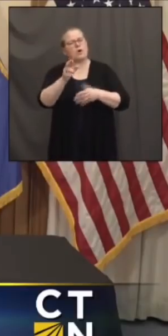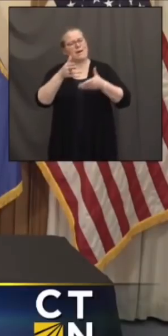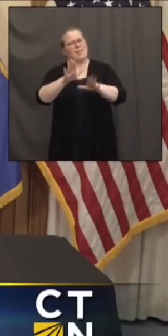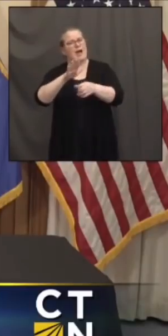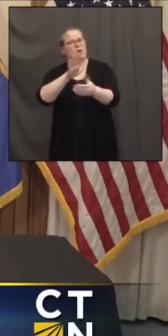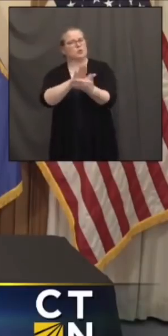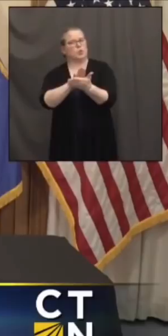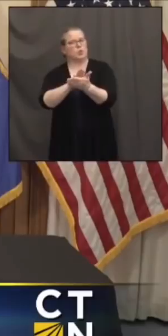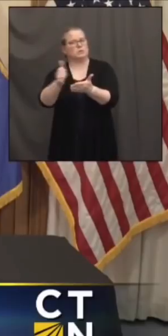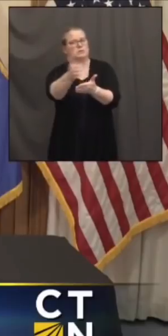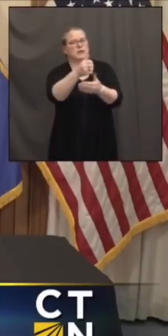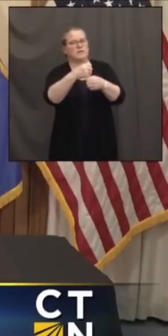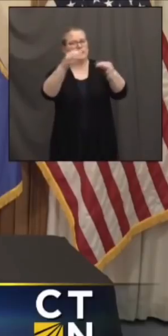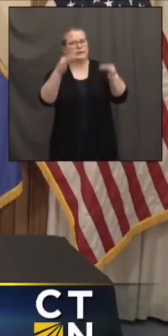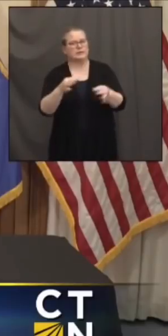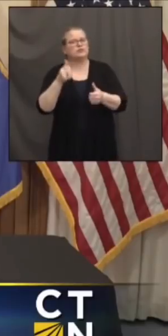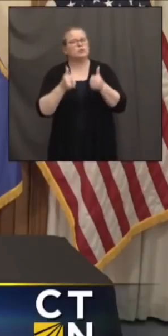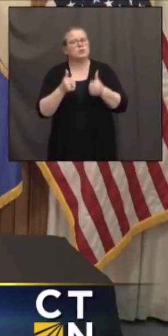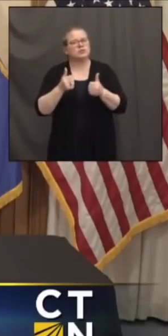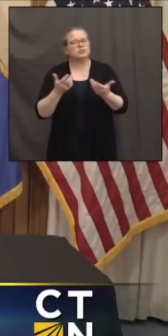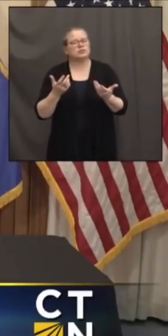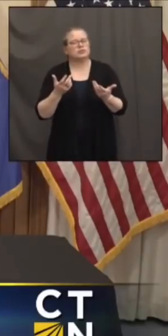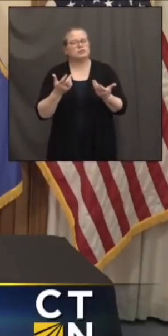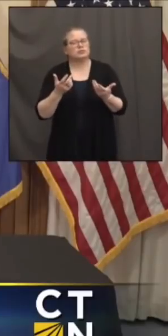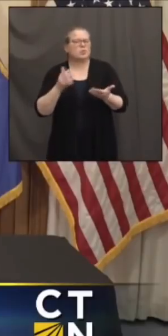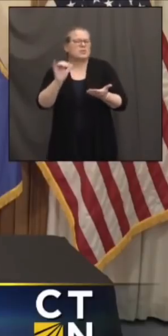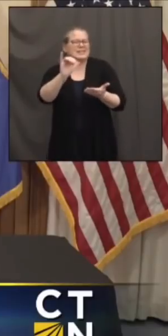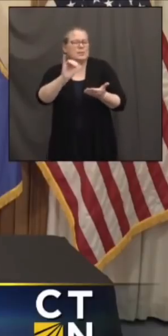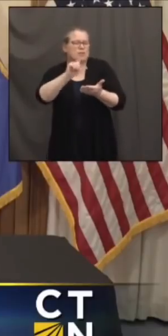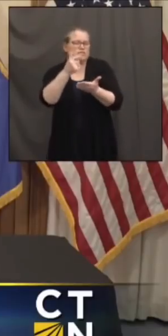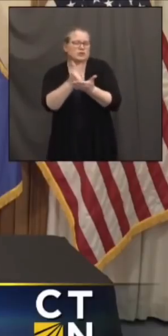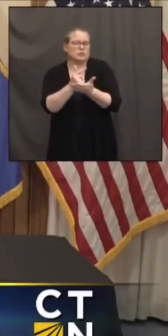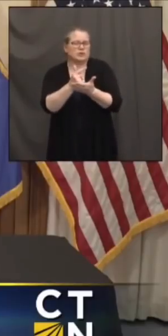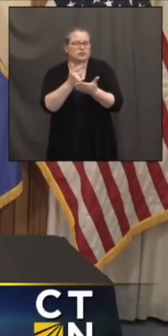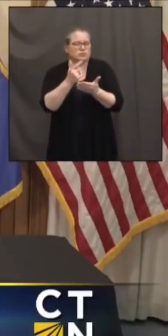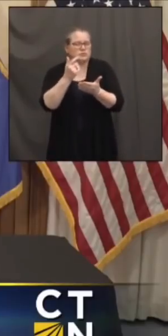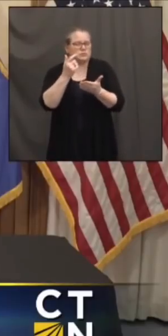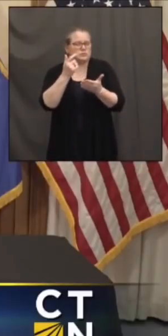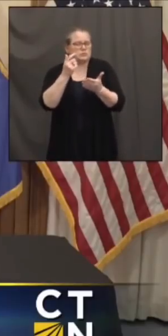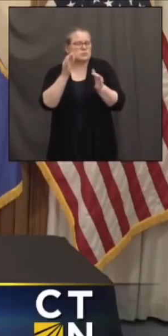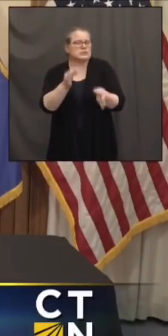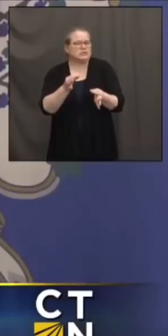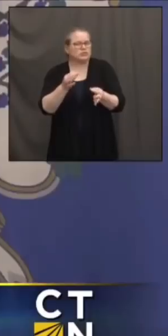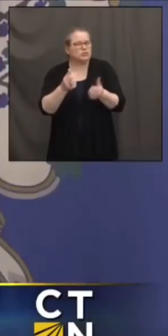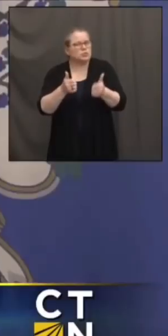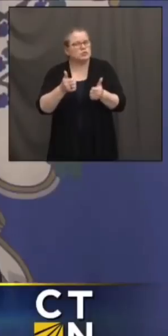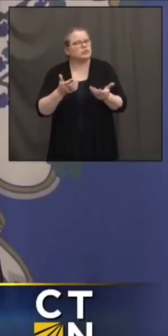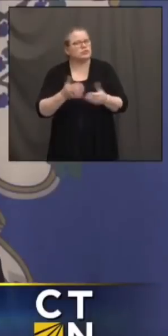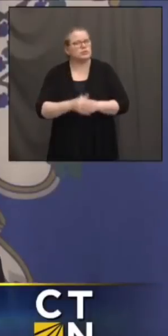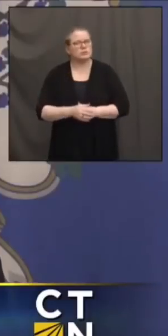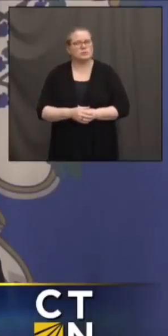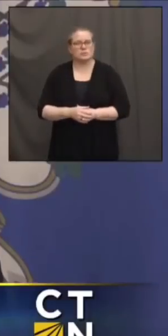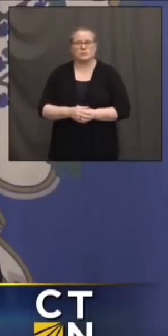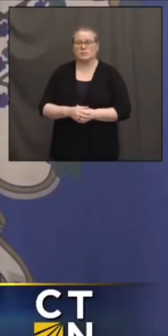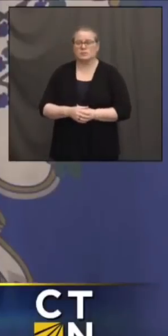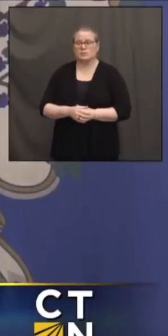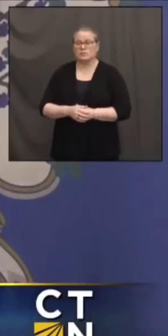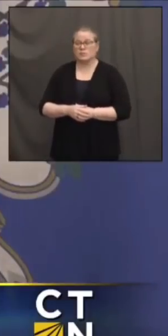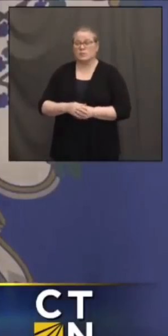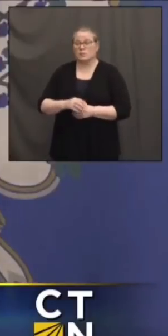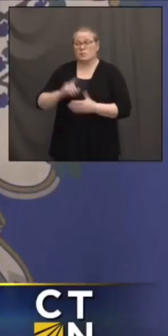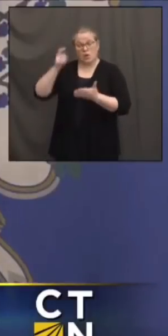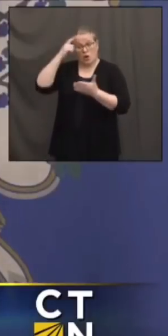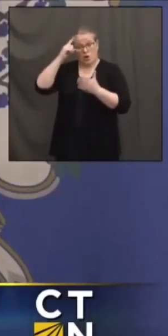to what you'll do with proms, or similar to what you'll do with graduation, rather? Well, I think graduation,